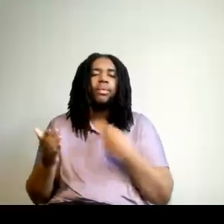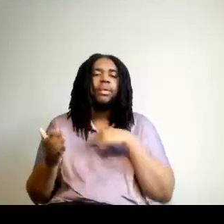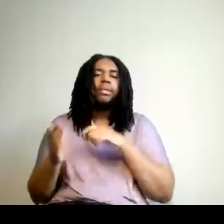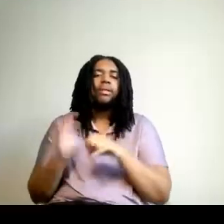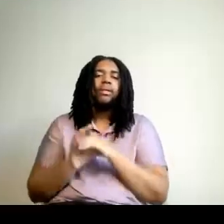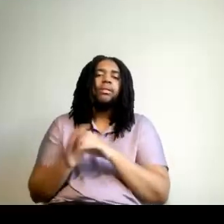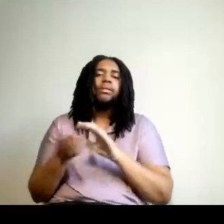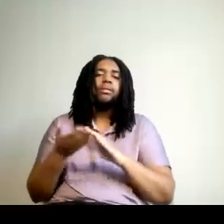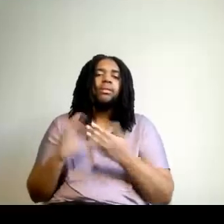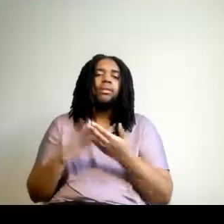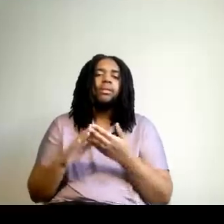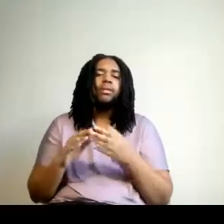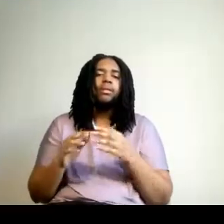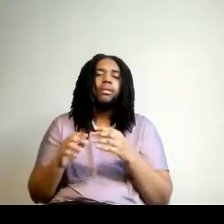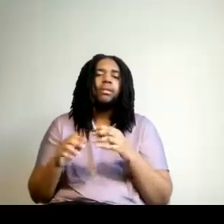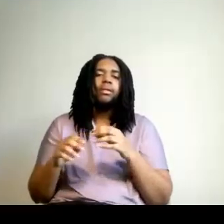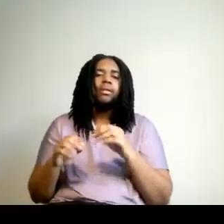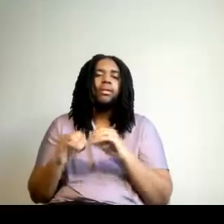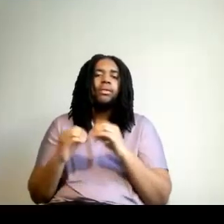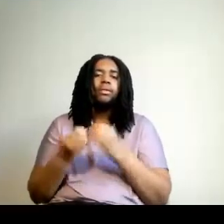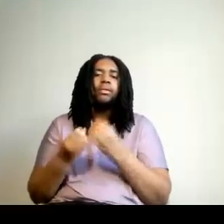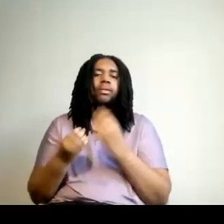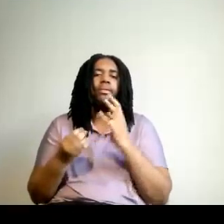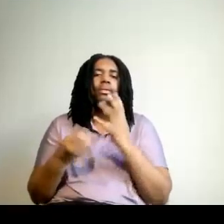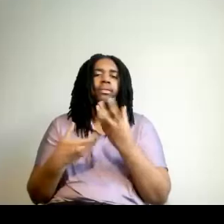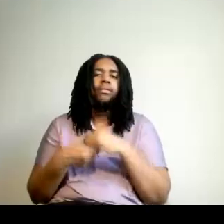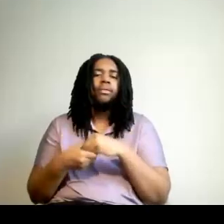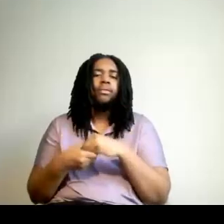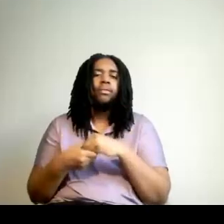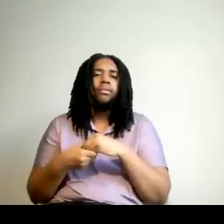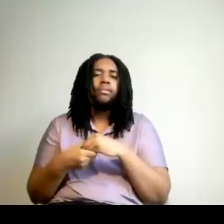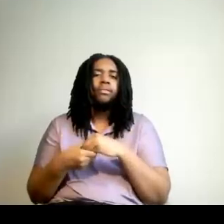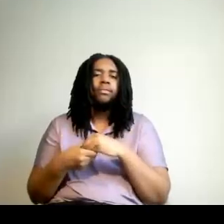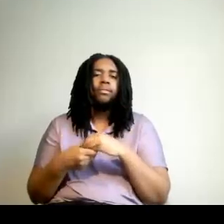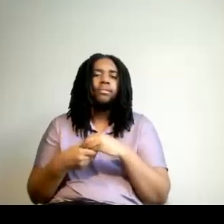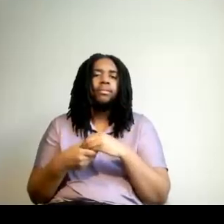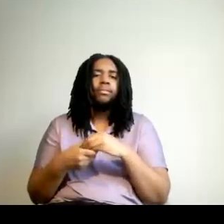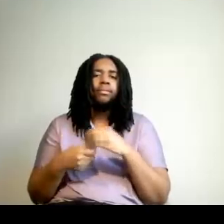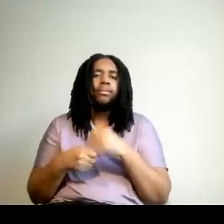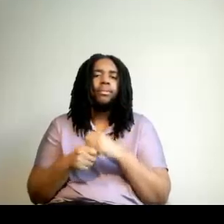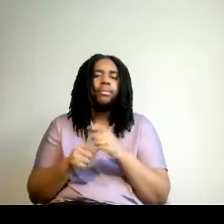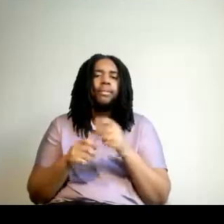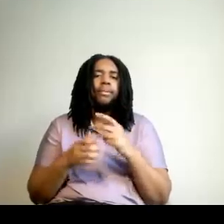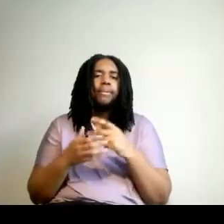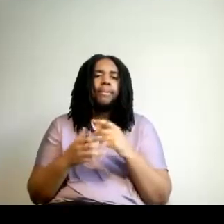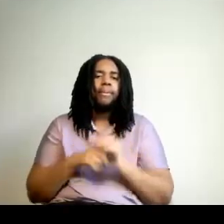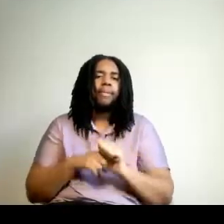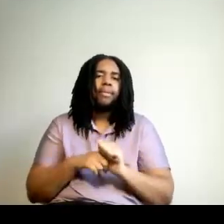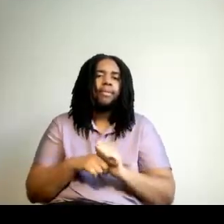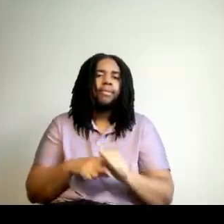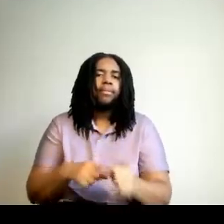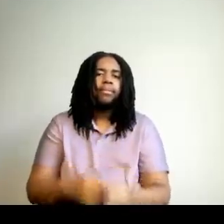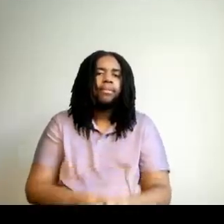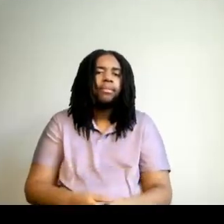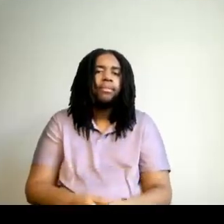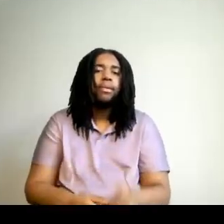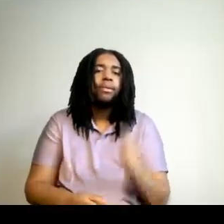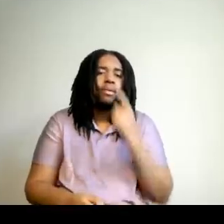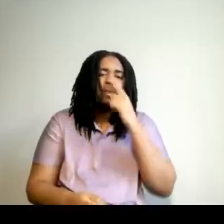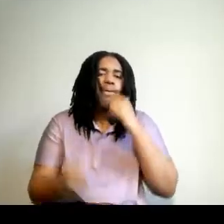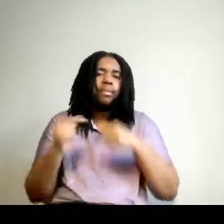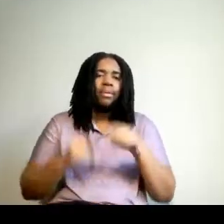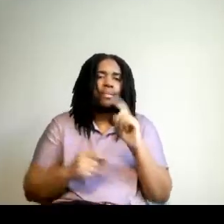and organizations that would be involved in putting these into practice. So we look at both of these. Oh, can you go back for 1